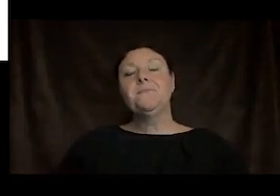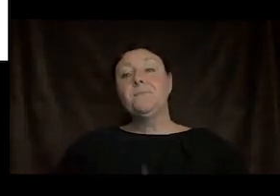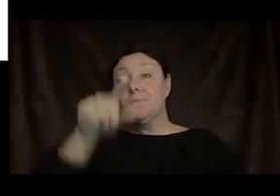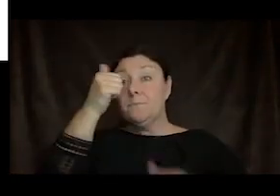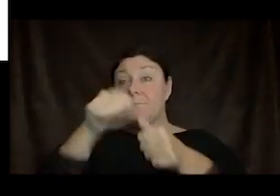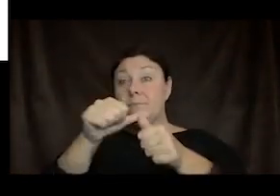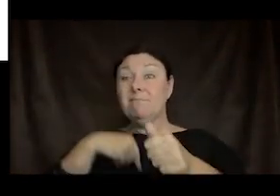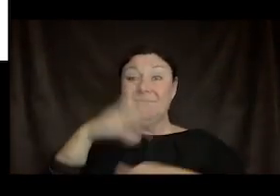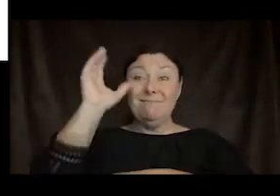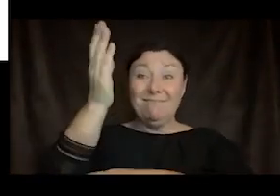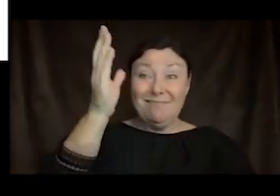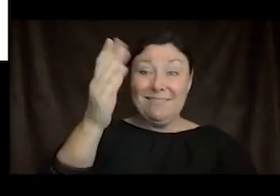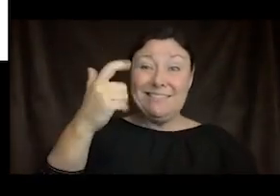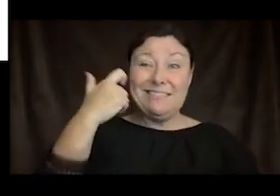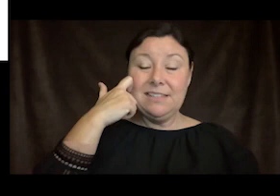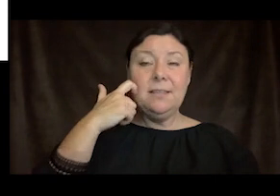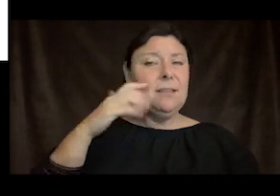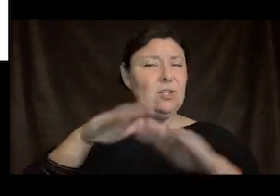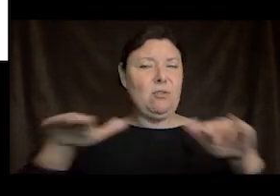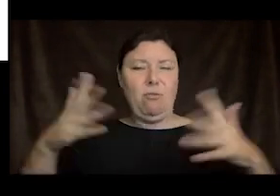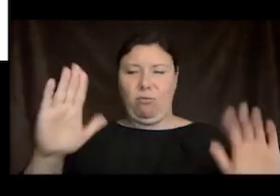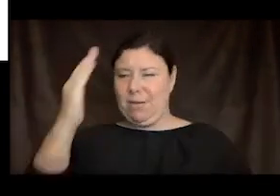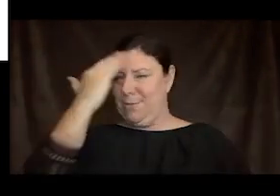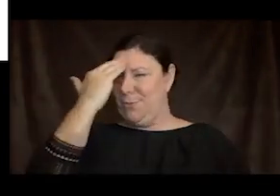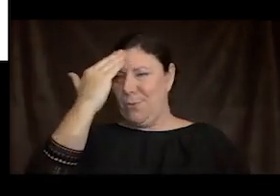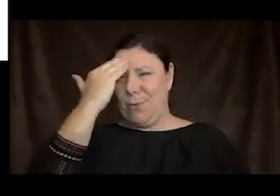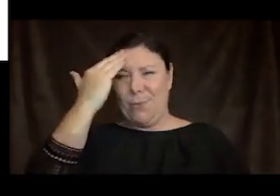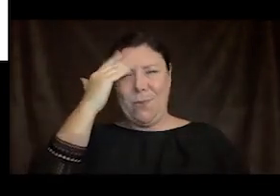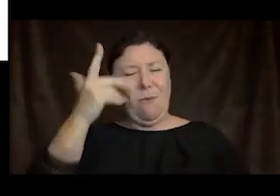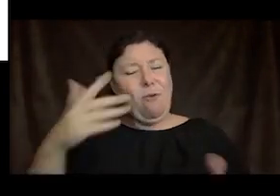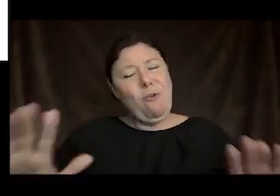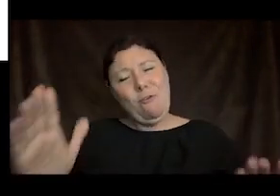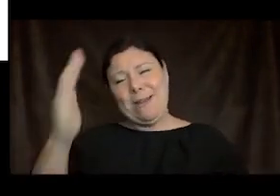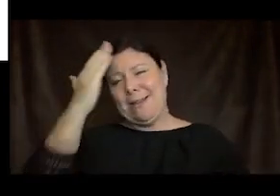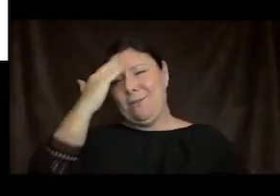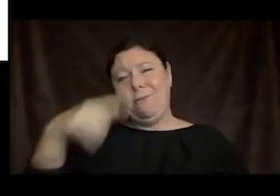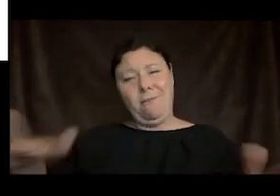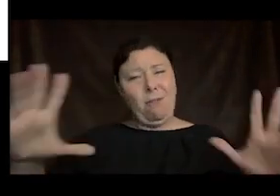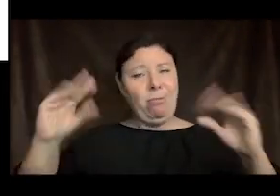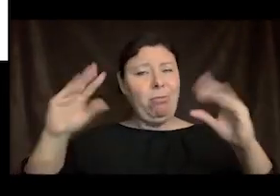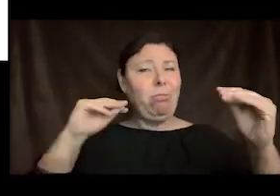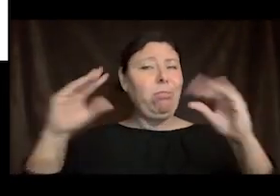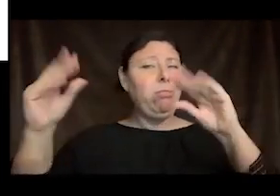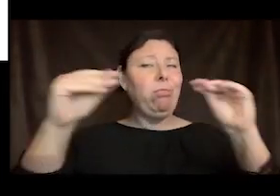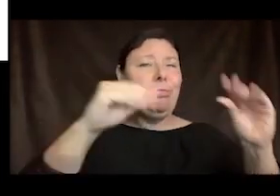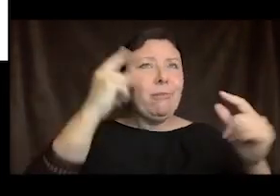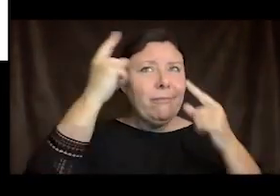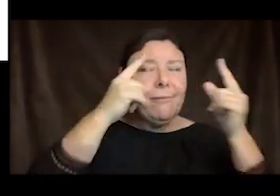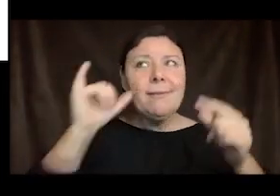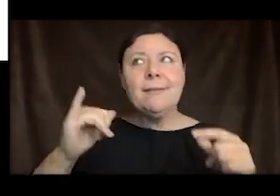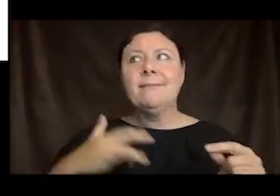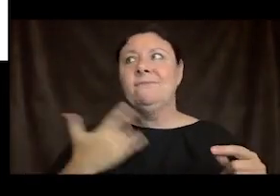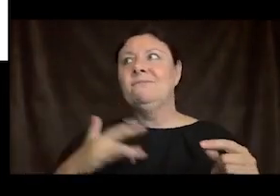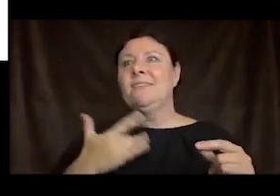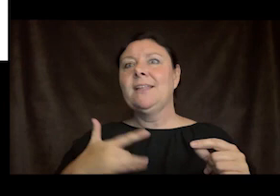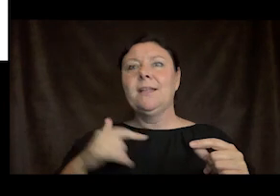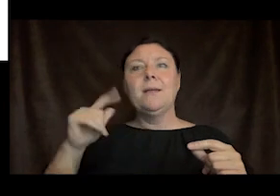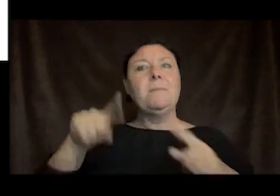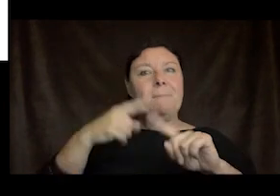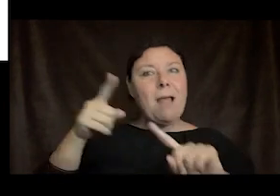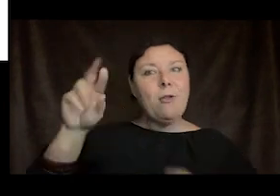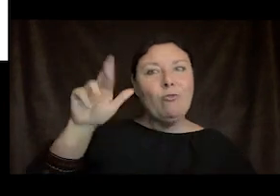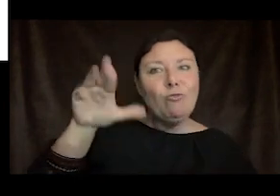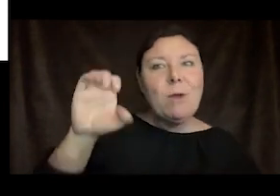I said the kids already know. The kids know about it. They're talking about it. They have thoughts and feelings about it.